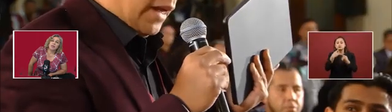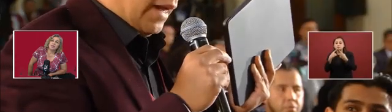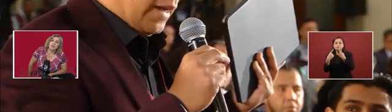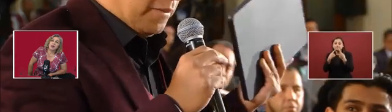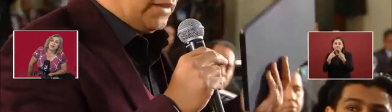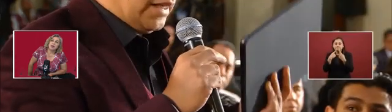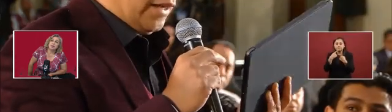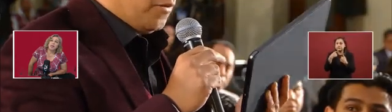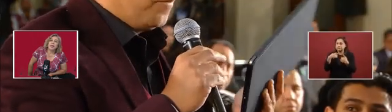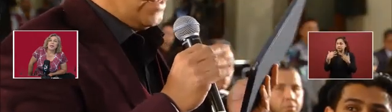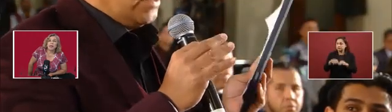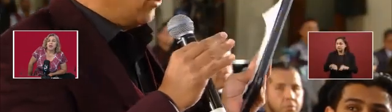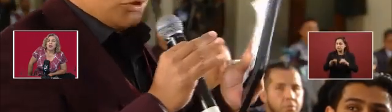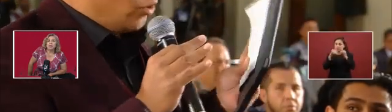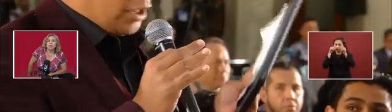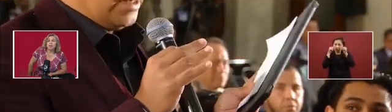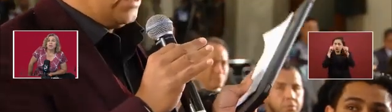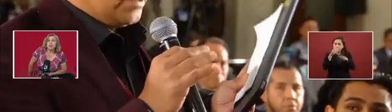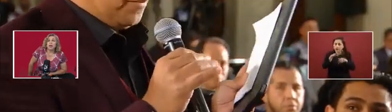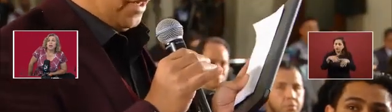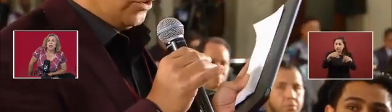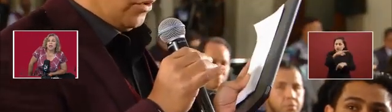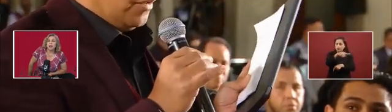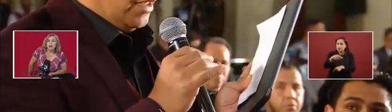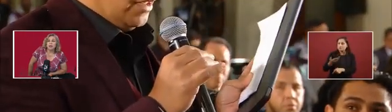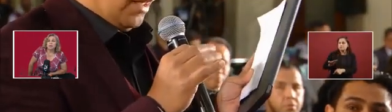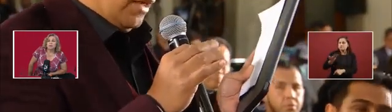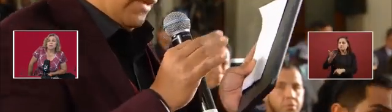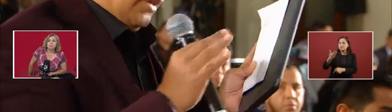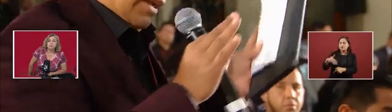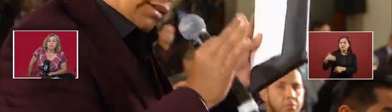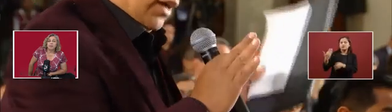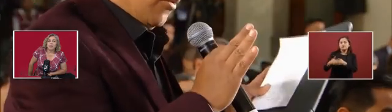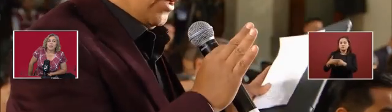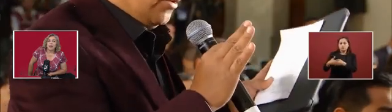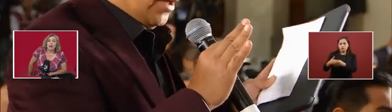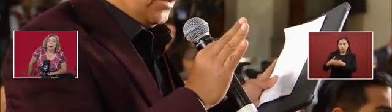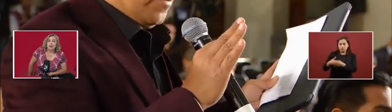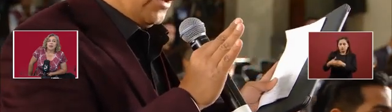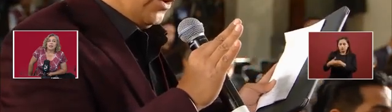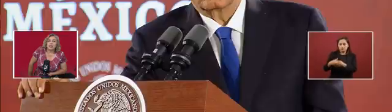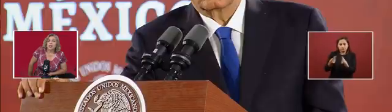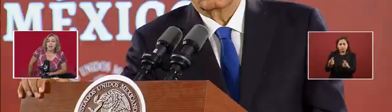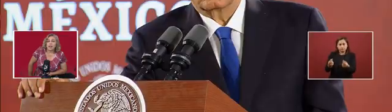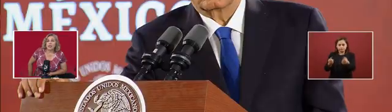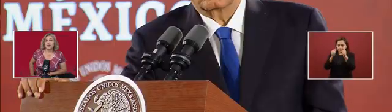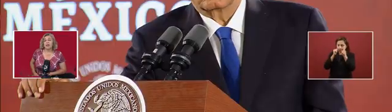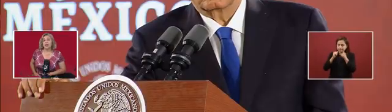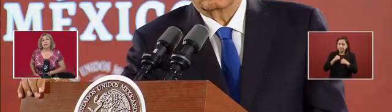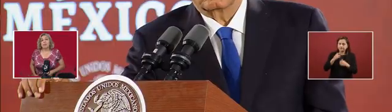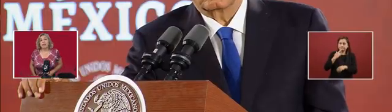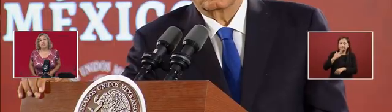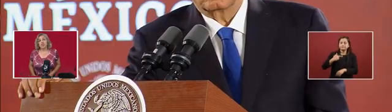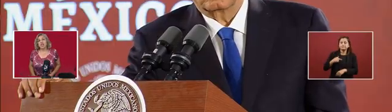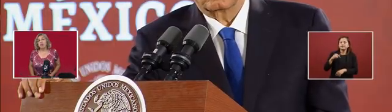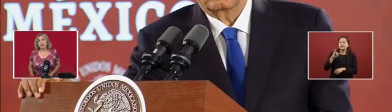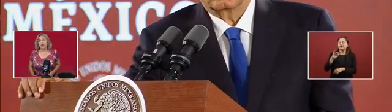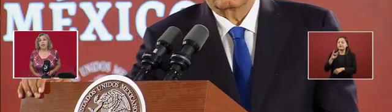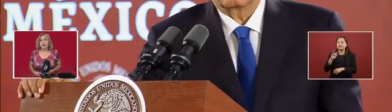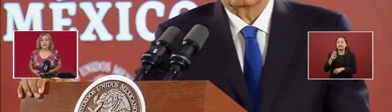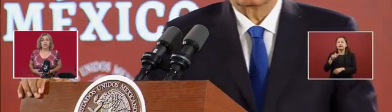molestos. bothered. ¿Y por qué de And las campañas? Contra because of these campaigns